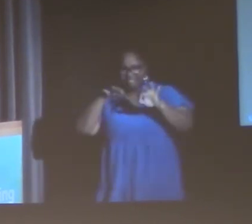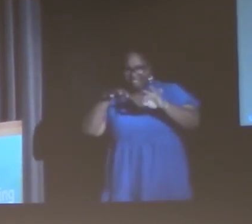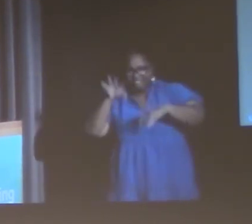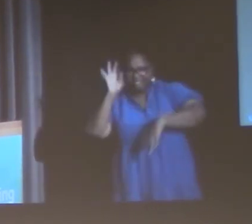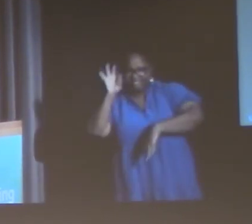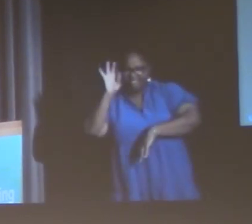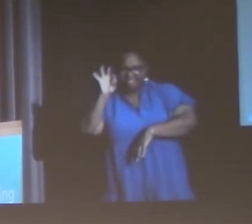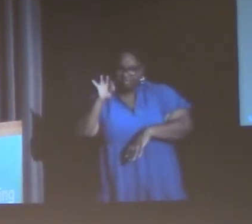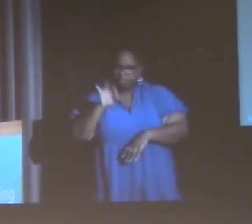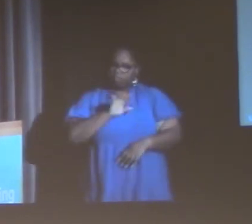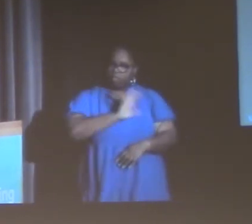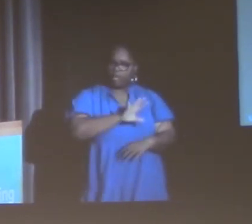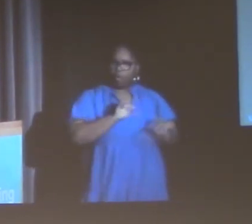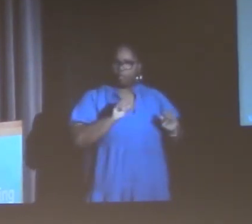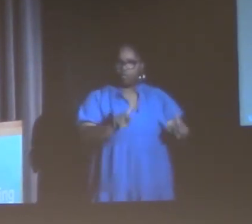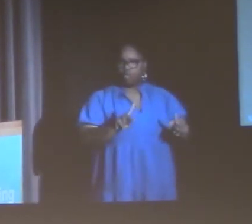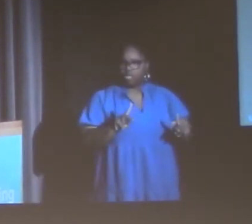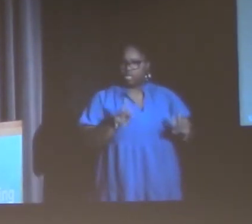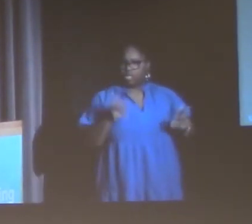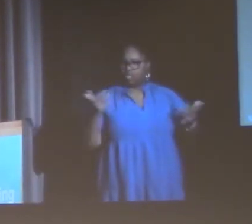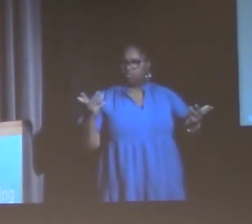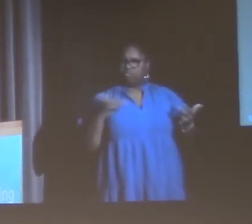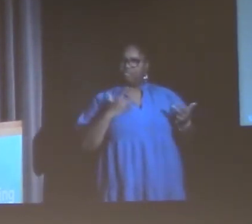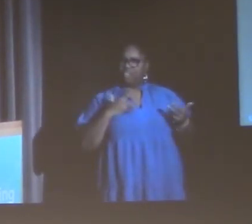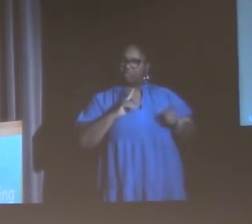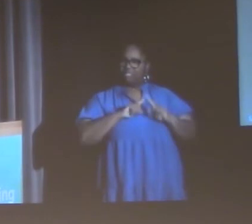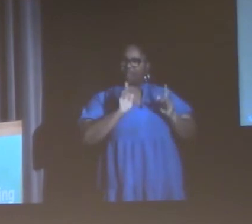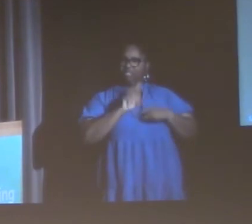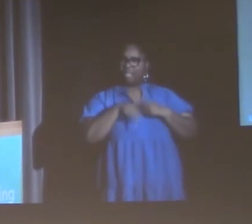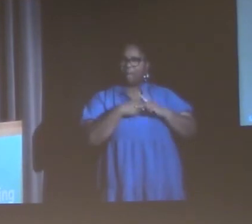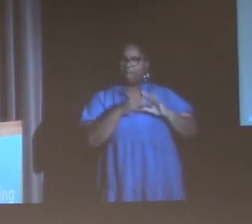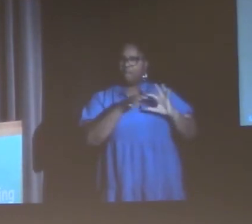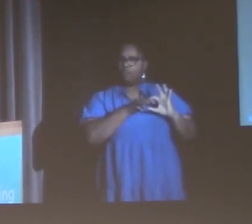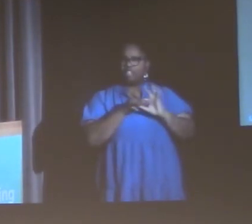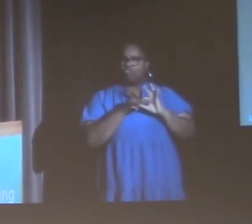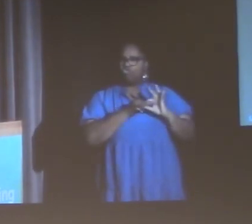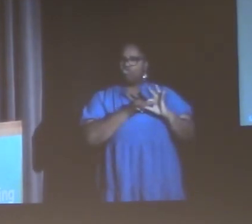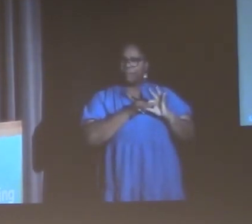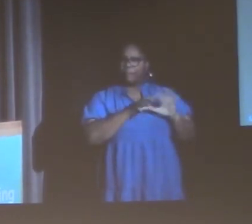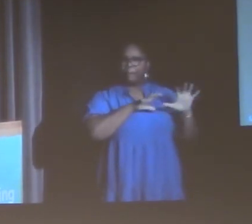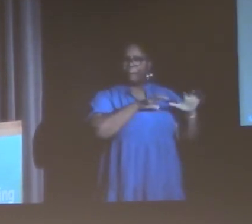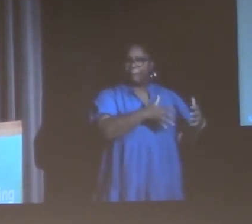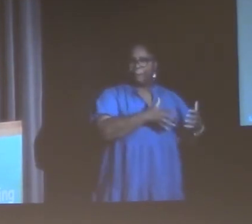different relationship that I had. I didn't feel that they were